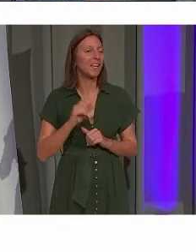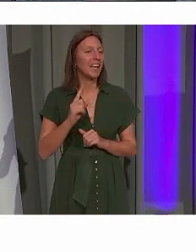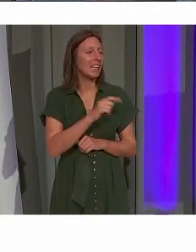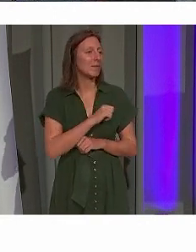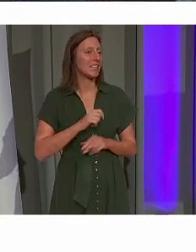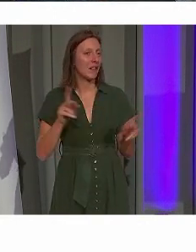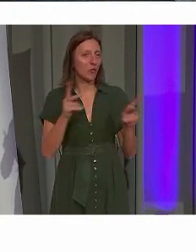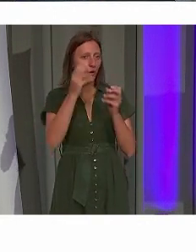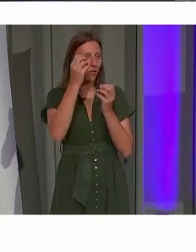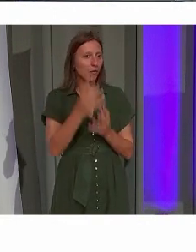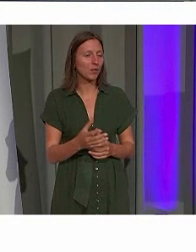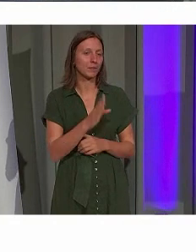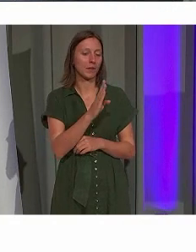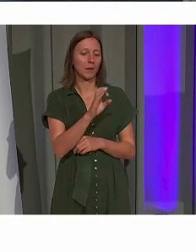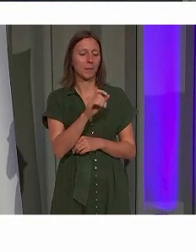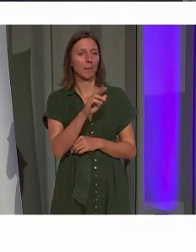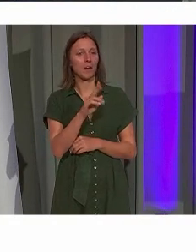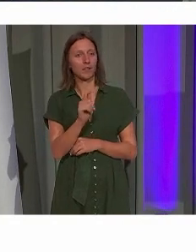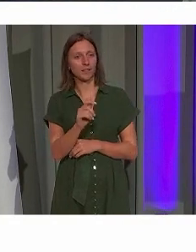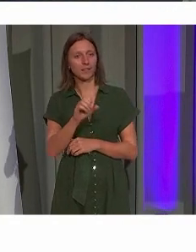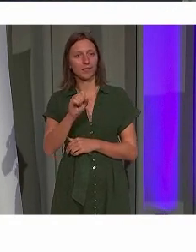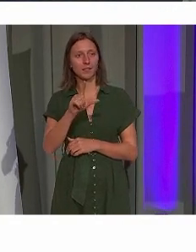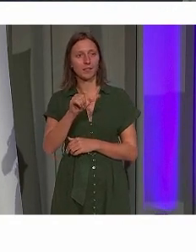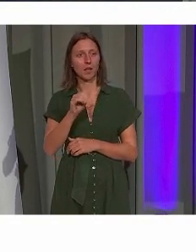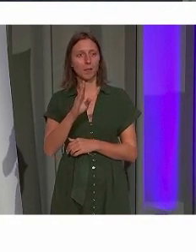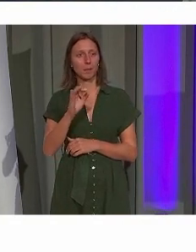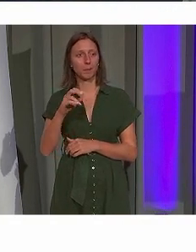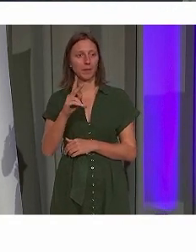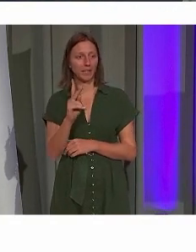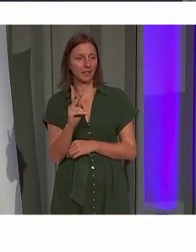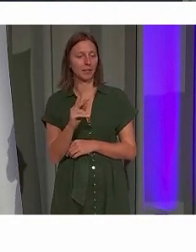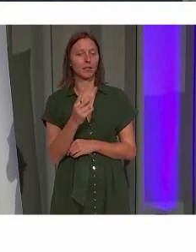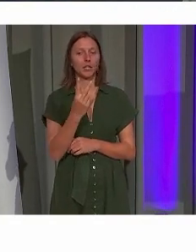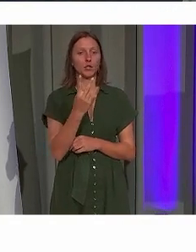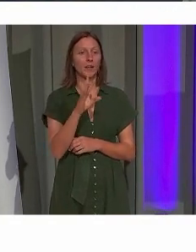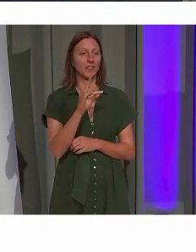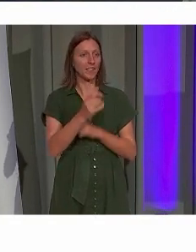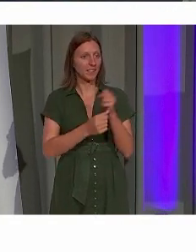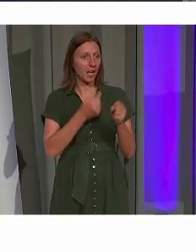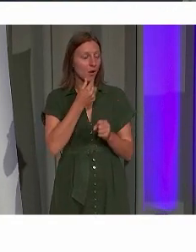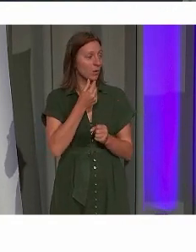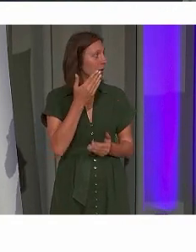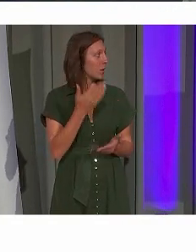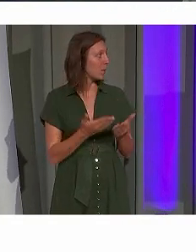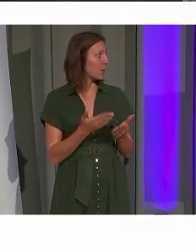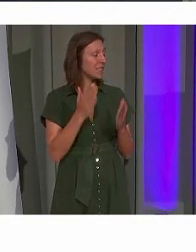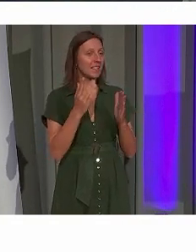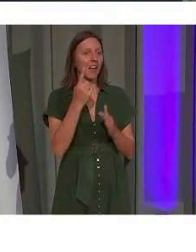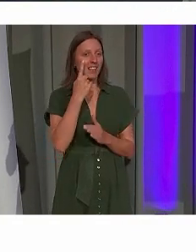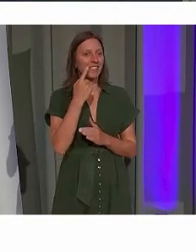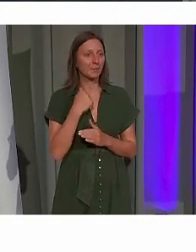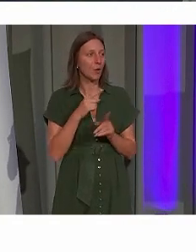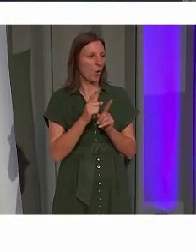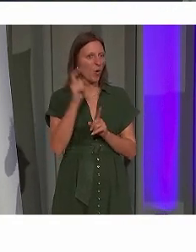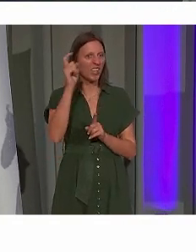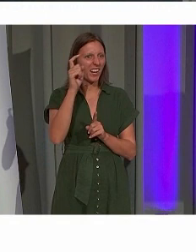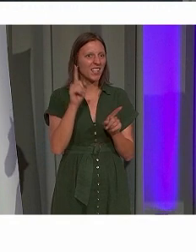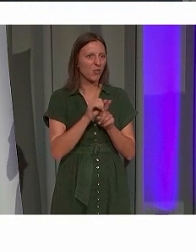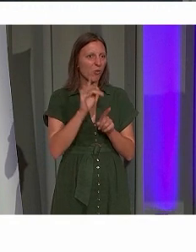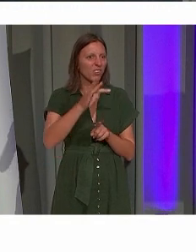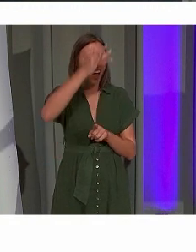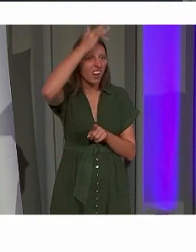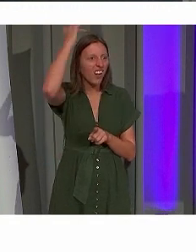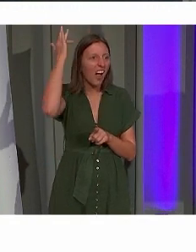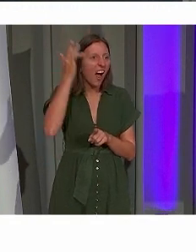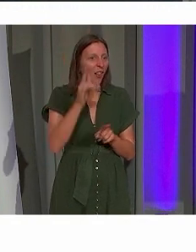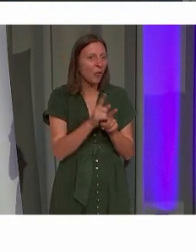to tell stories about bridges. My name is Bart Slabbinck. I am a 42-year-old man. You can perhaps